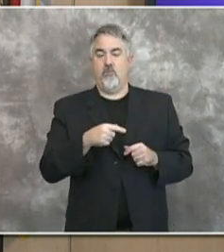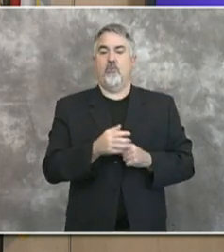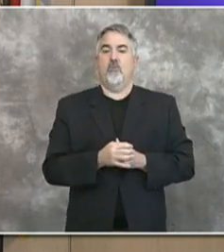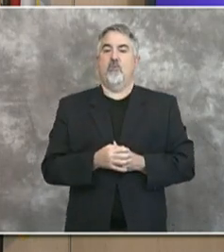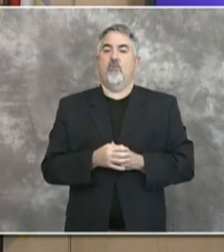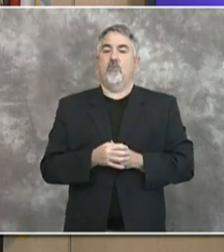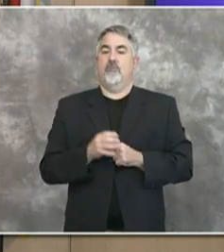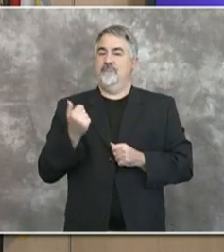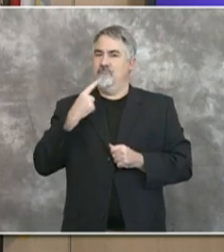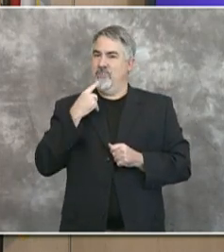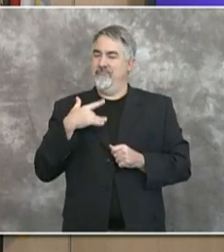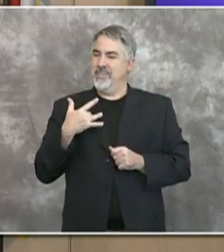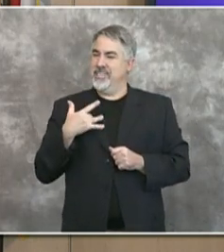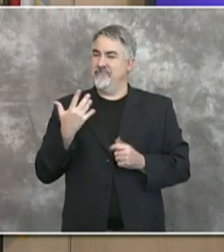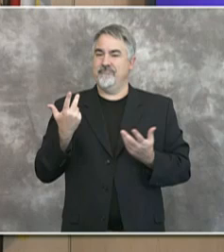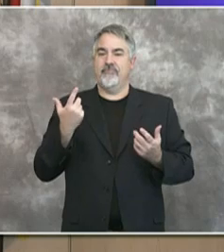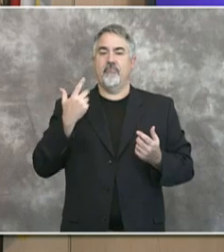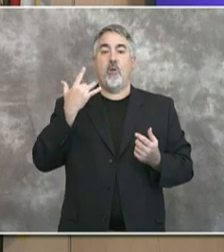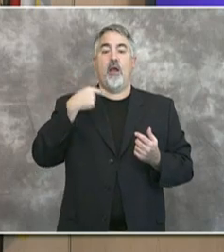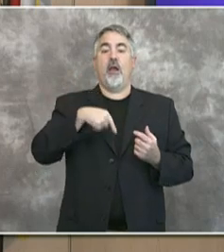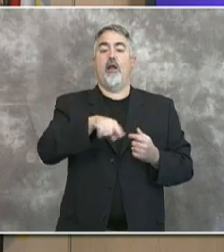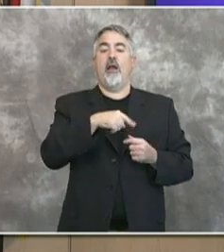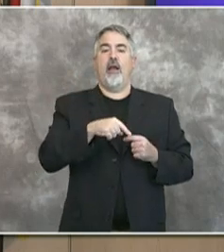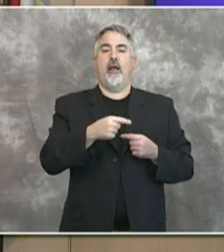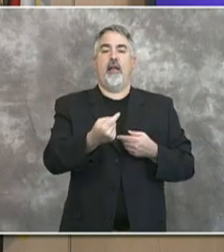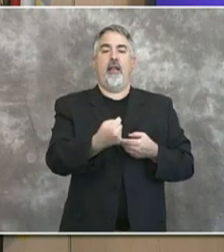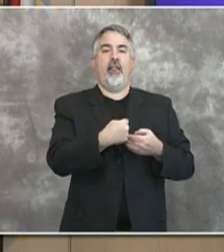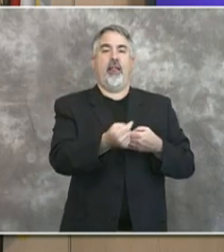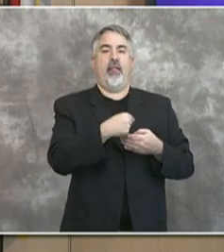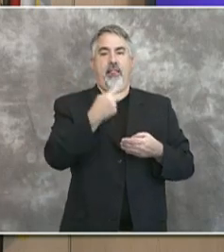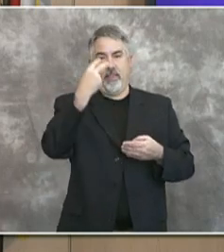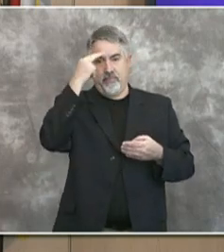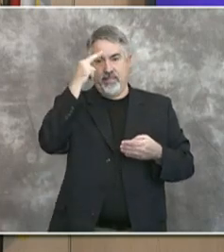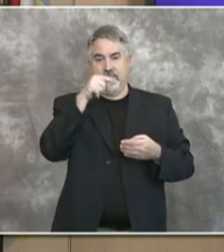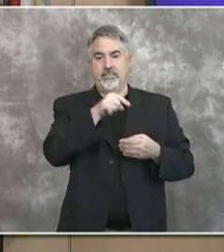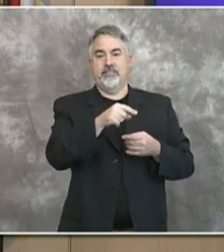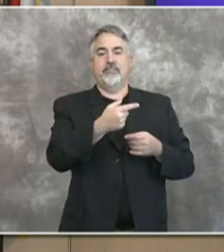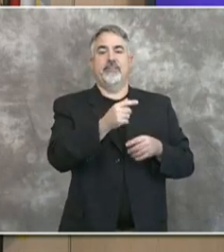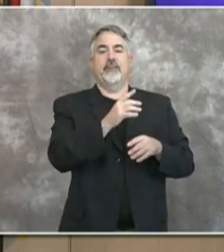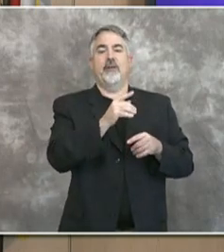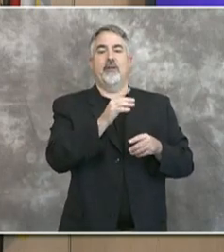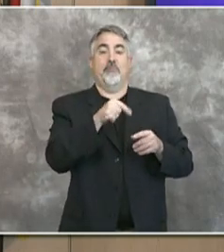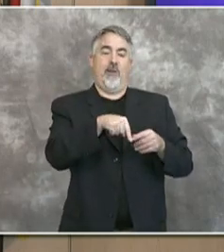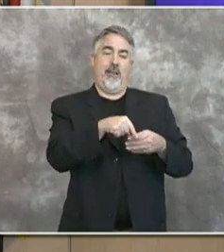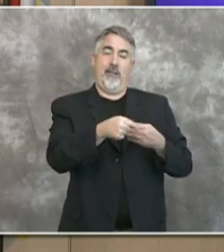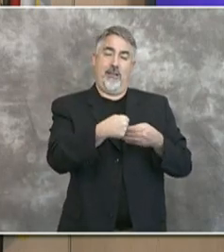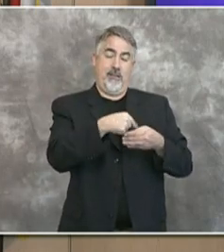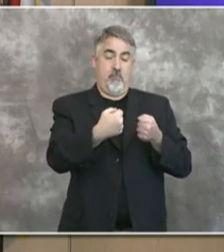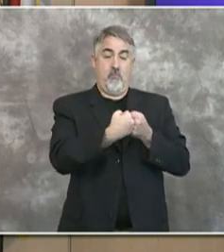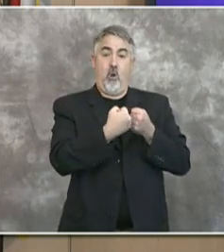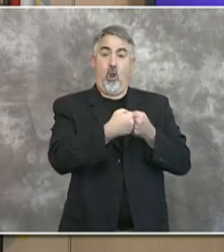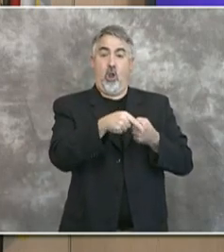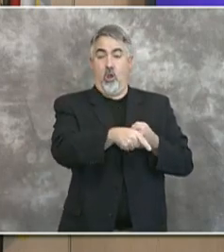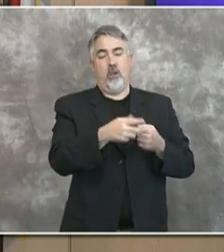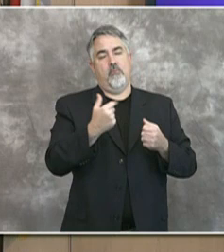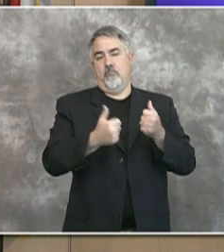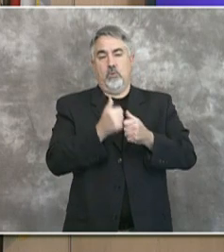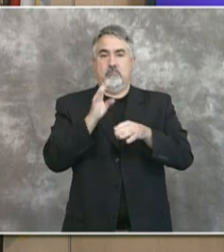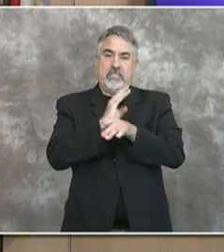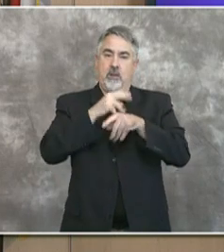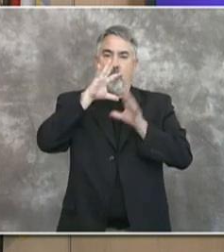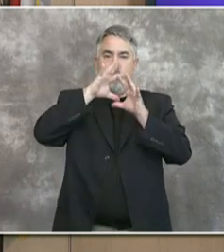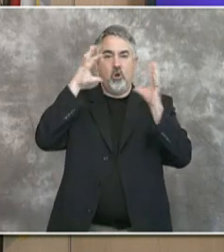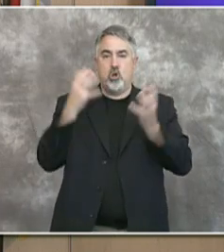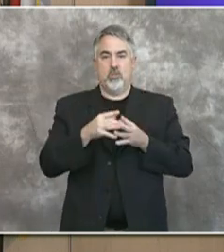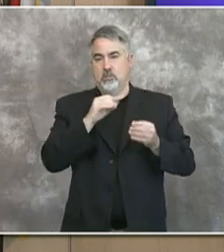across from one of the busiest land border crossings in the world. We also know that there are a lot of cases at the Federal Detention Center